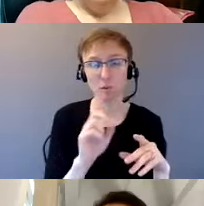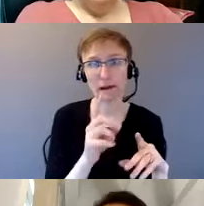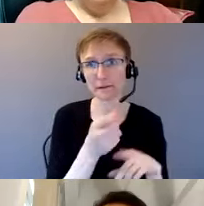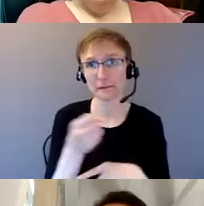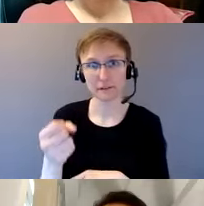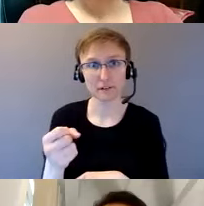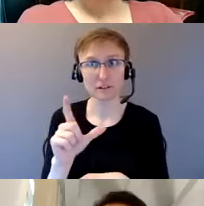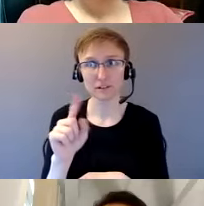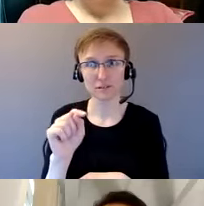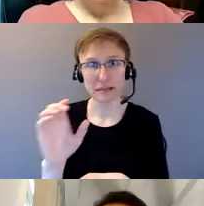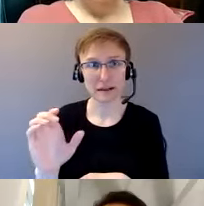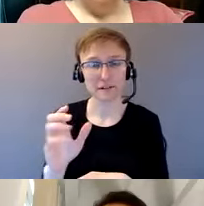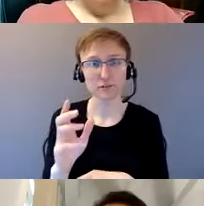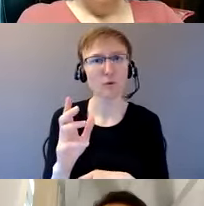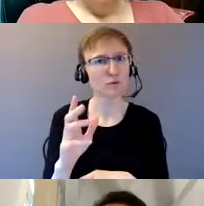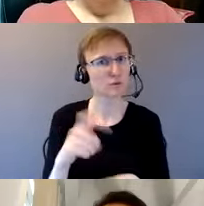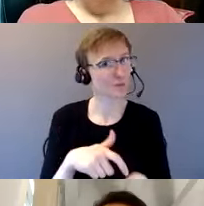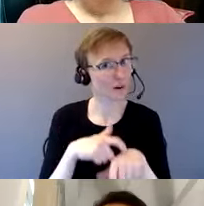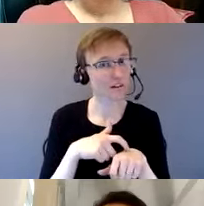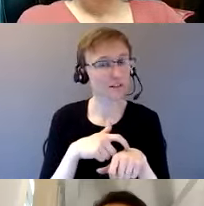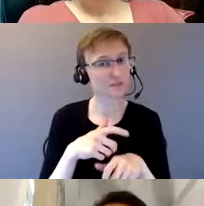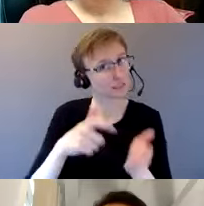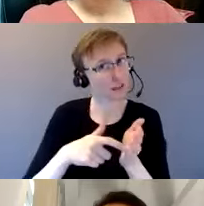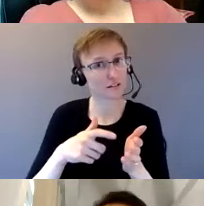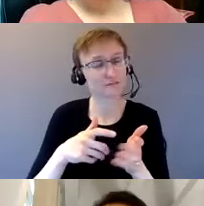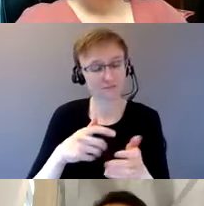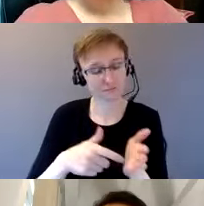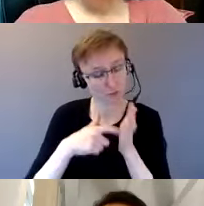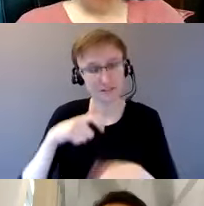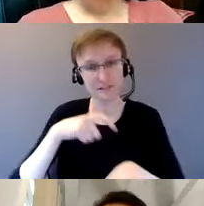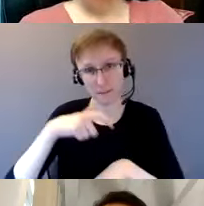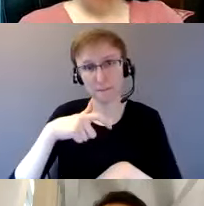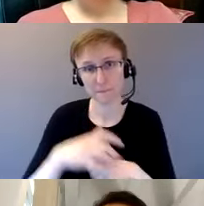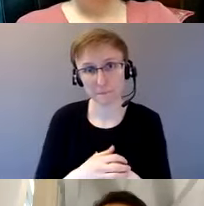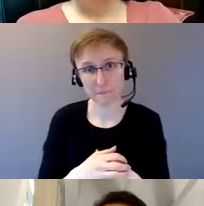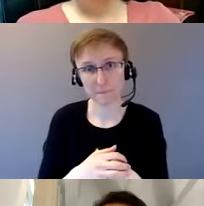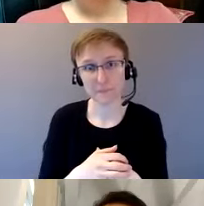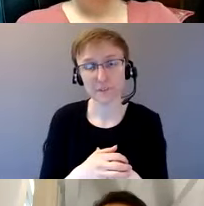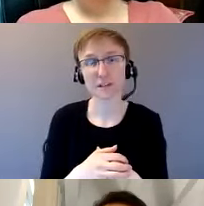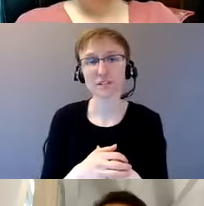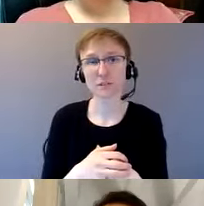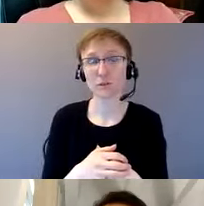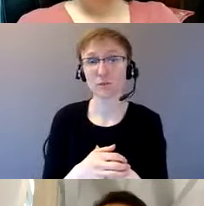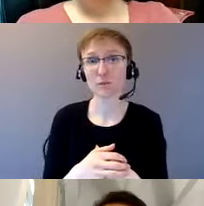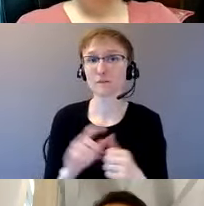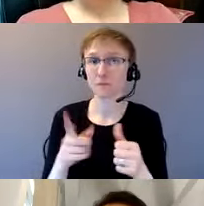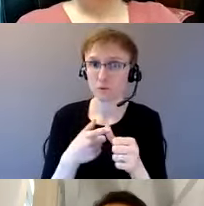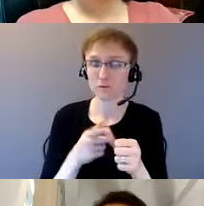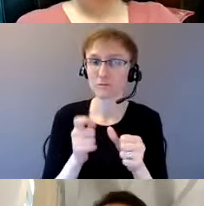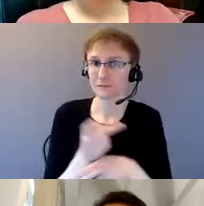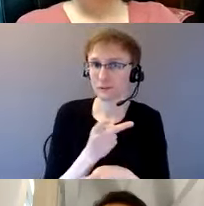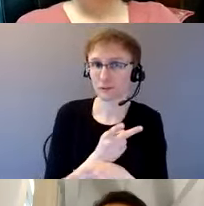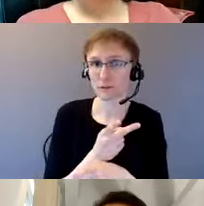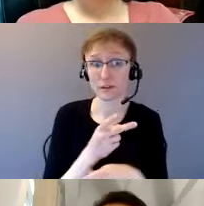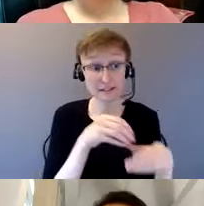long-term care, it's around ruling out that there's nothing else like a reasonable plan of home care services and community services and supports